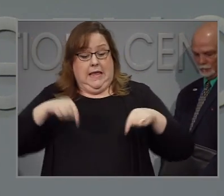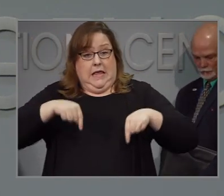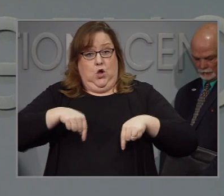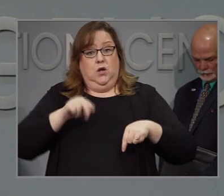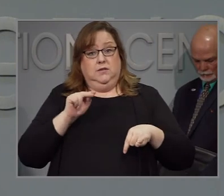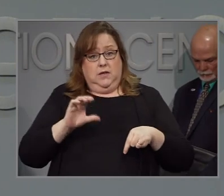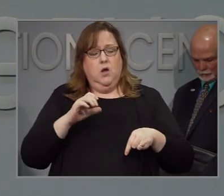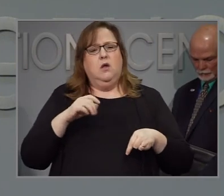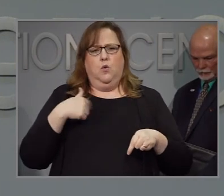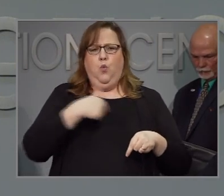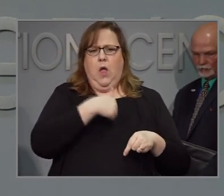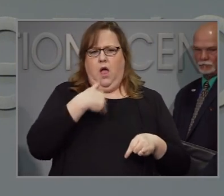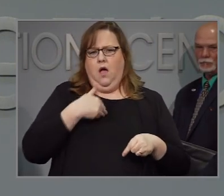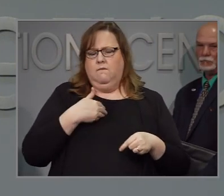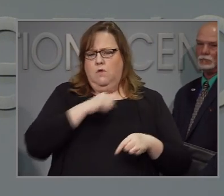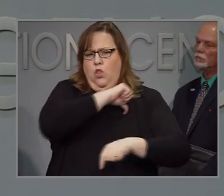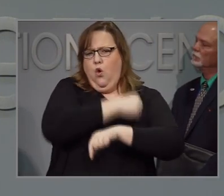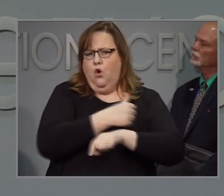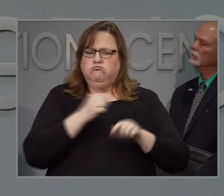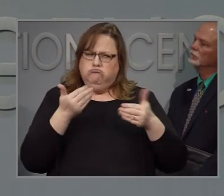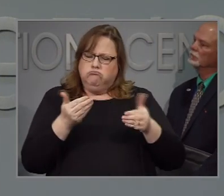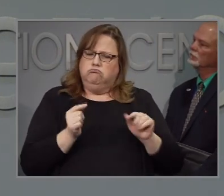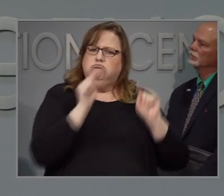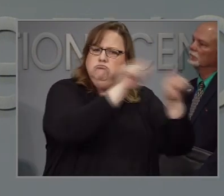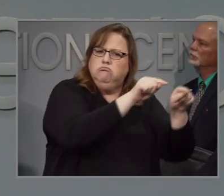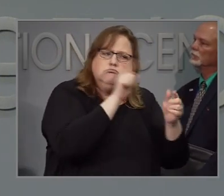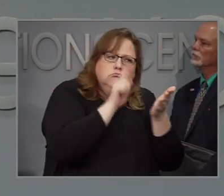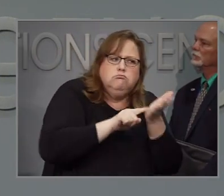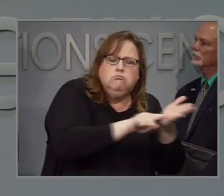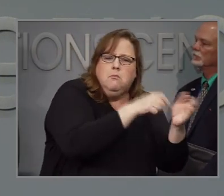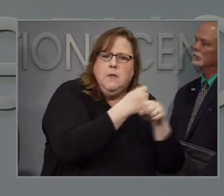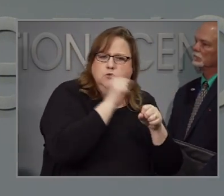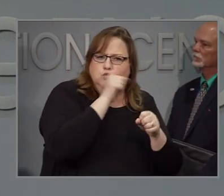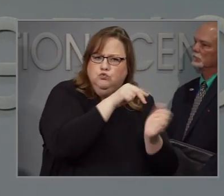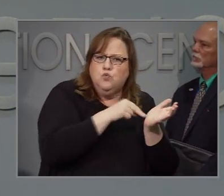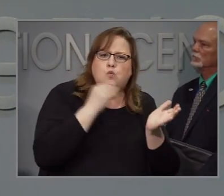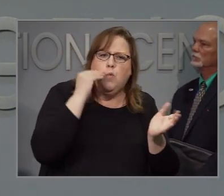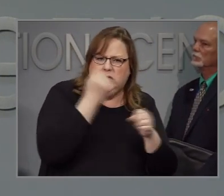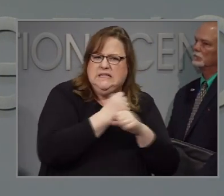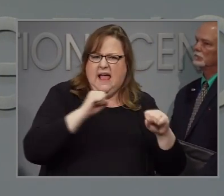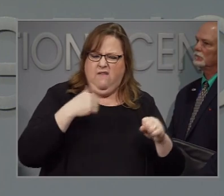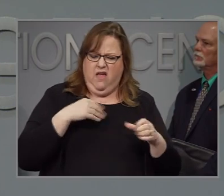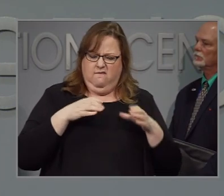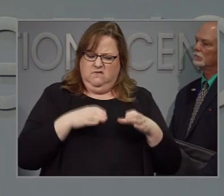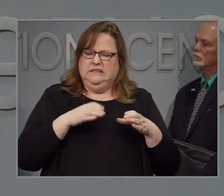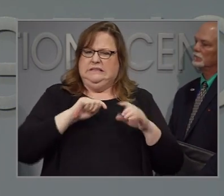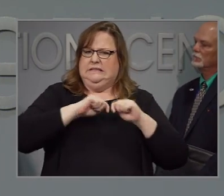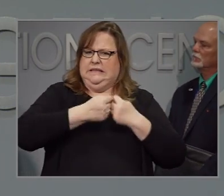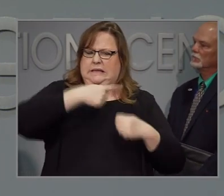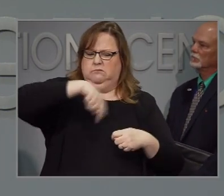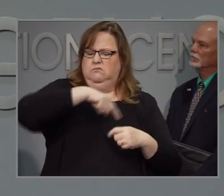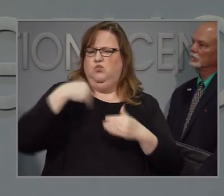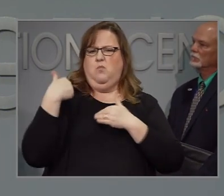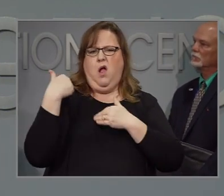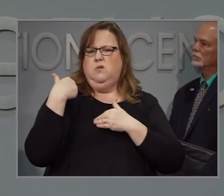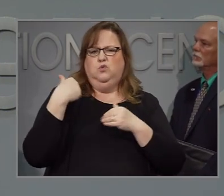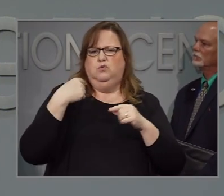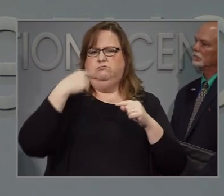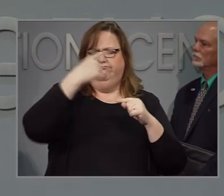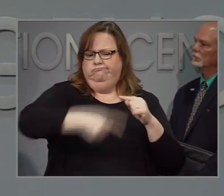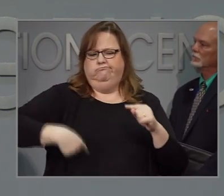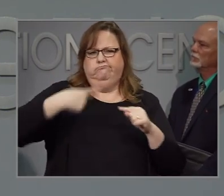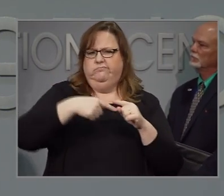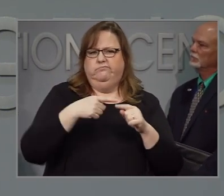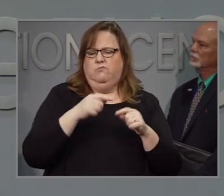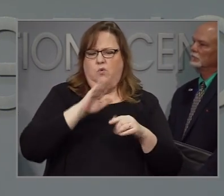surveys to make sure things are safe at our nursing homes. We have a team that does that year-round, responds to not